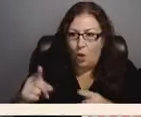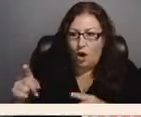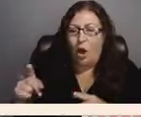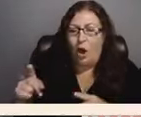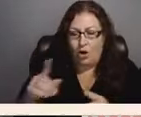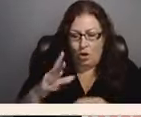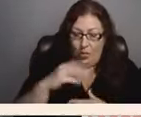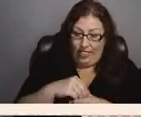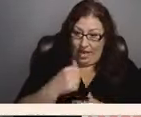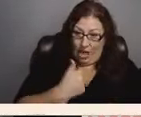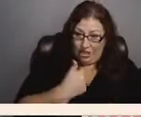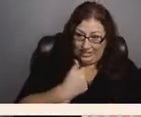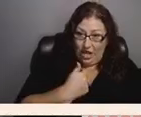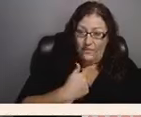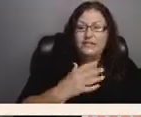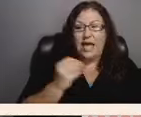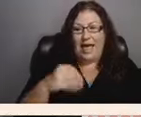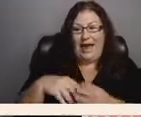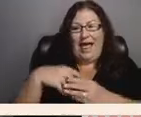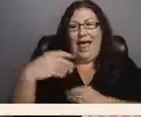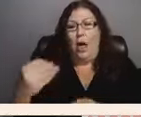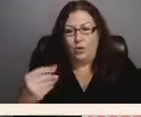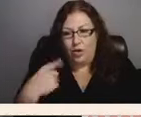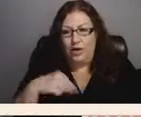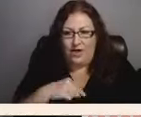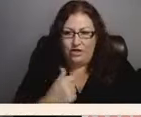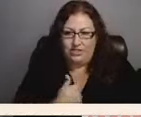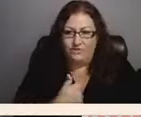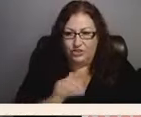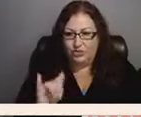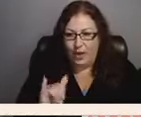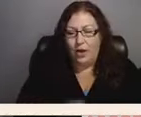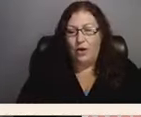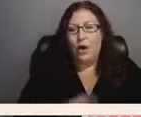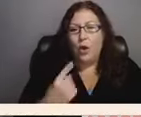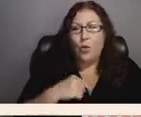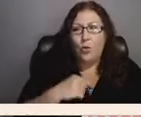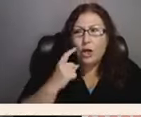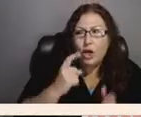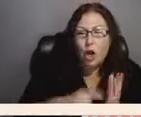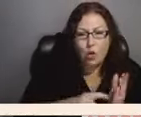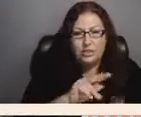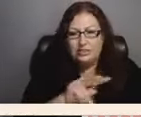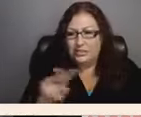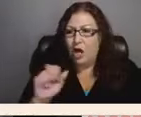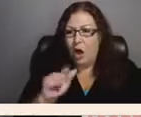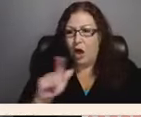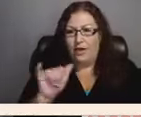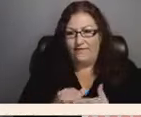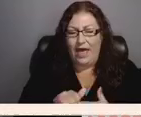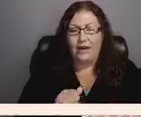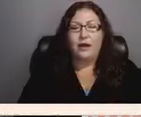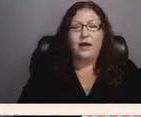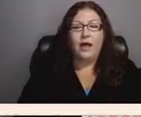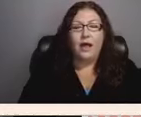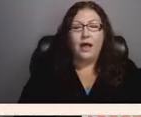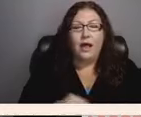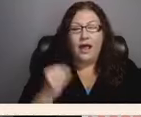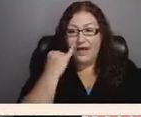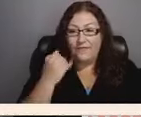ourselves and outside of ourselves. We take note of all of that. And if there's a crystal ball